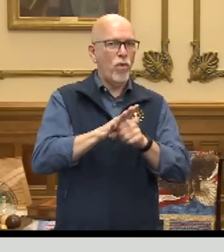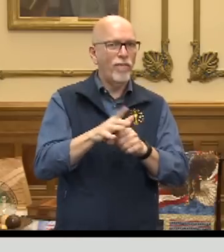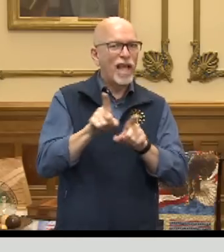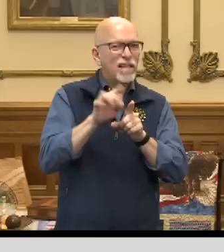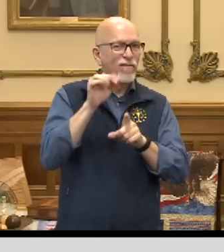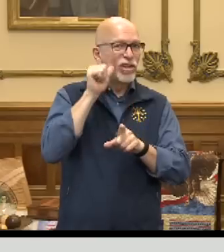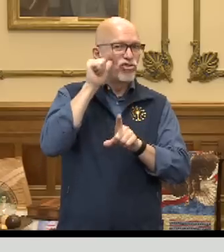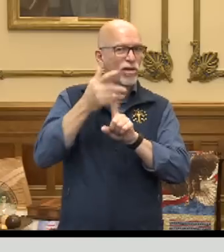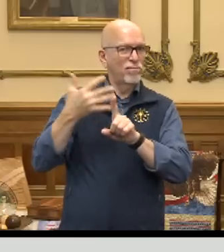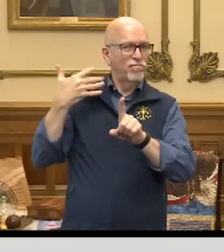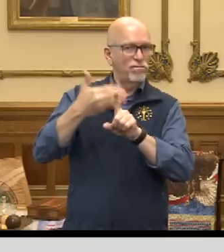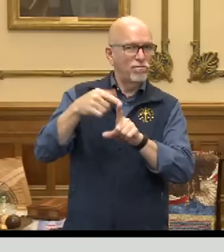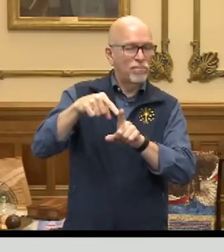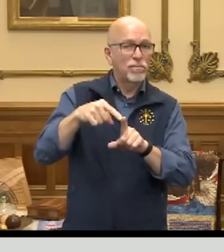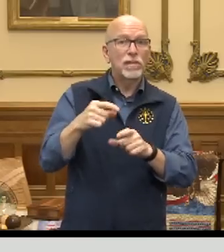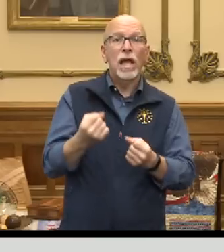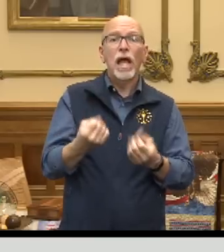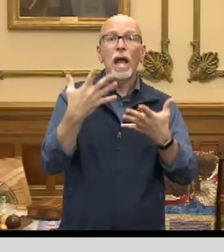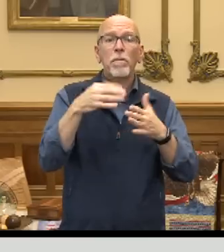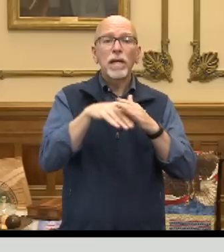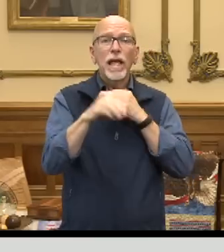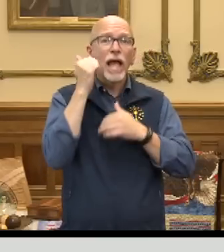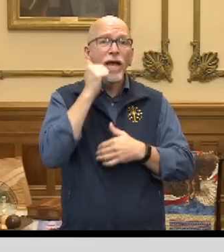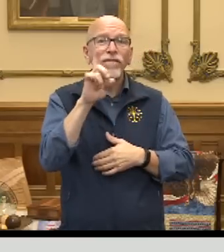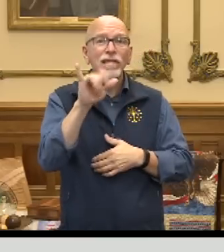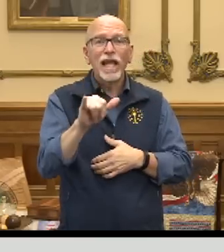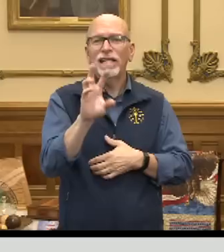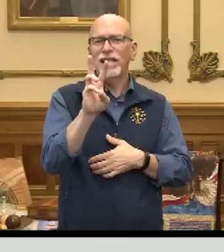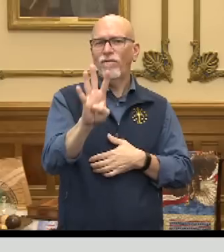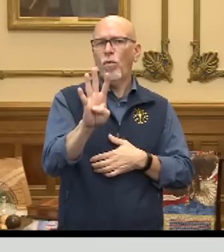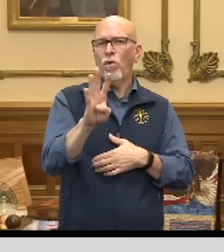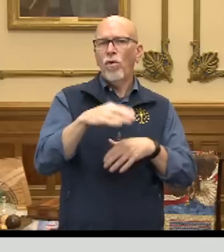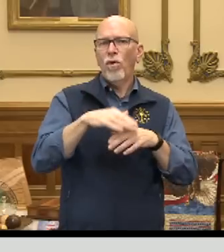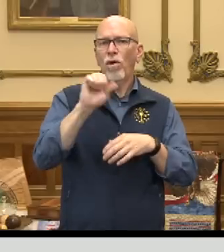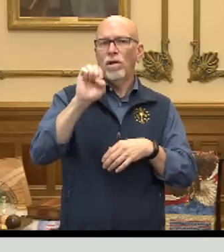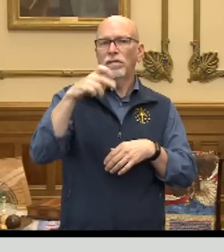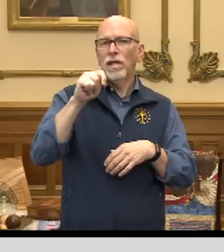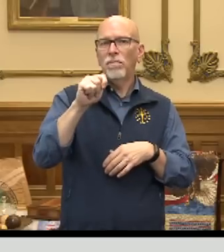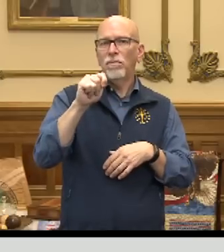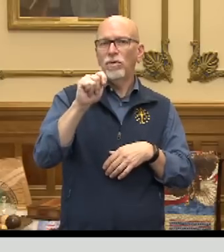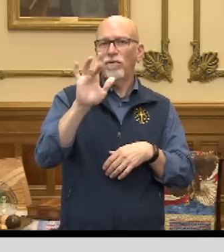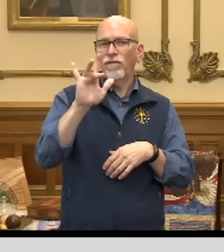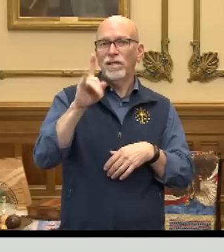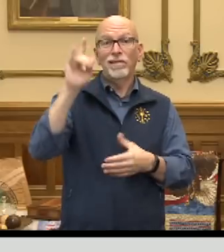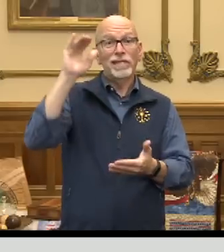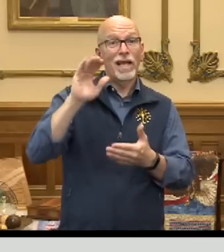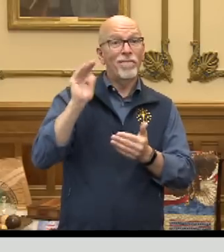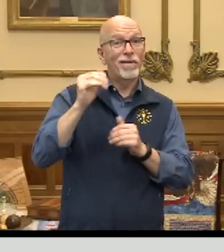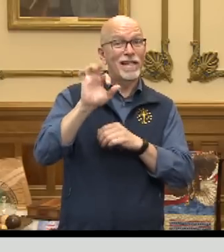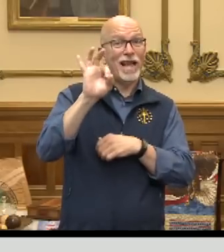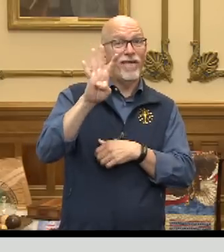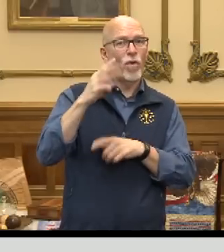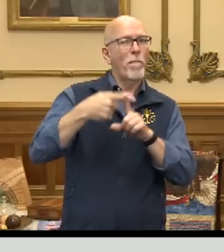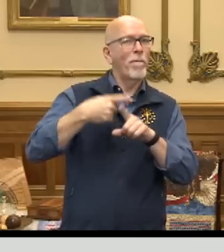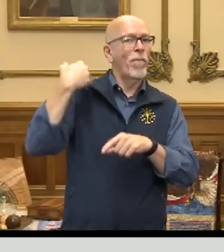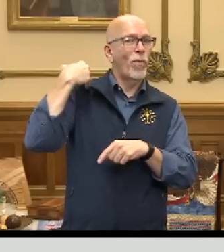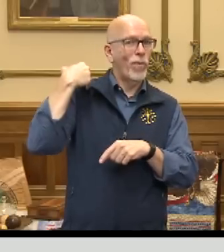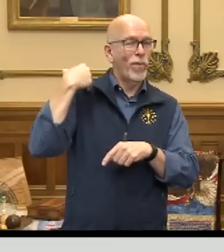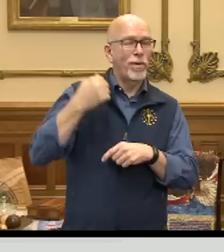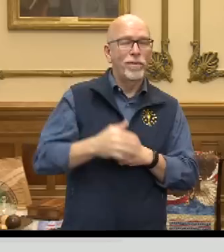yesterday. The number of patients admitted each day was 64 on September 25th, down from 94 about a month